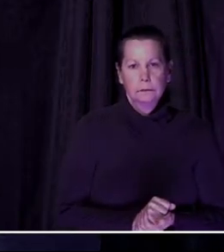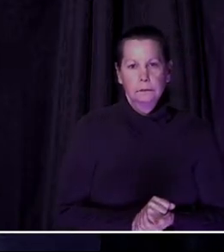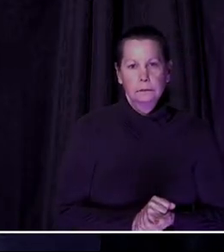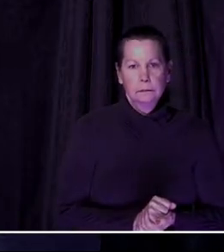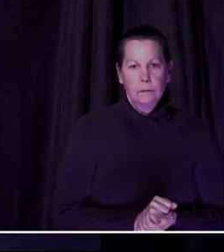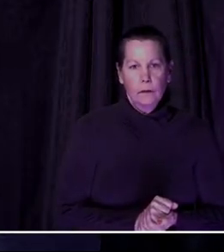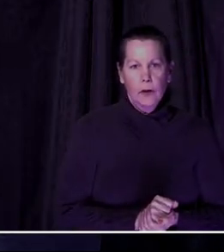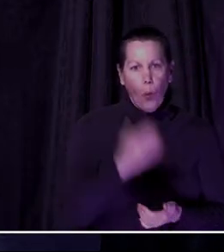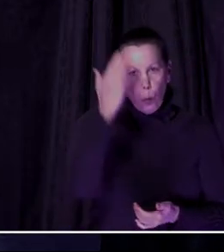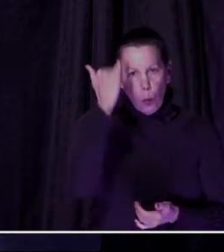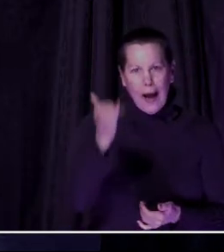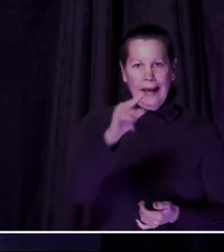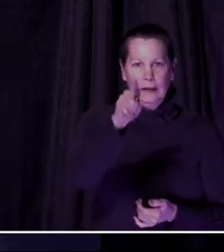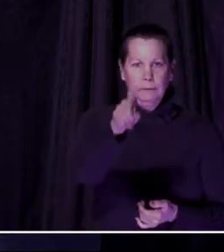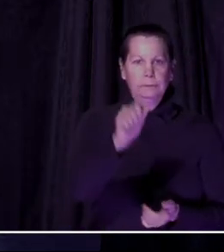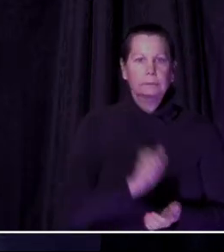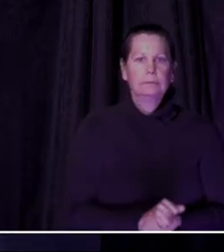Why?